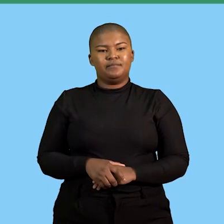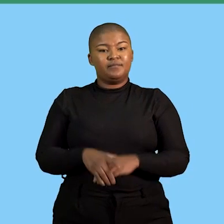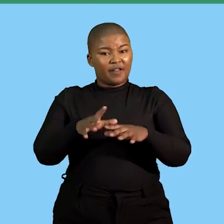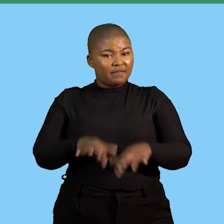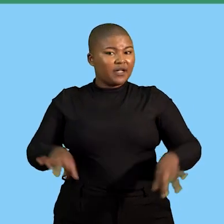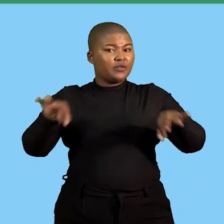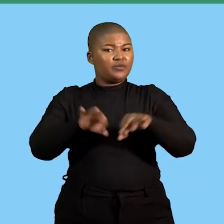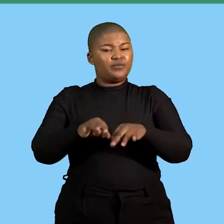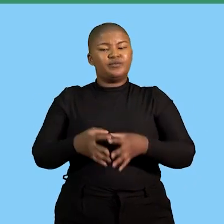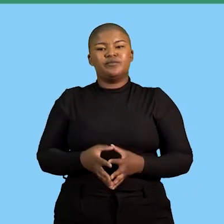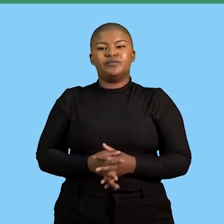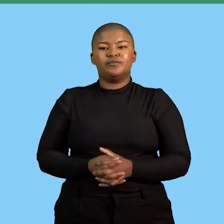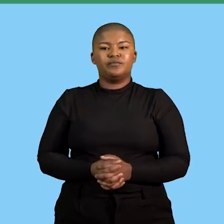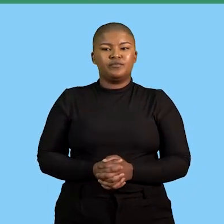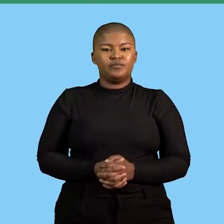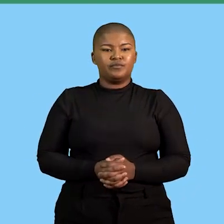values.